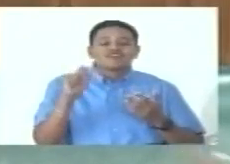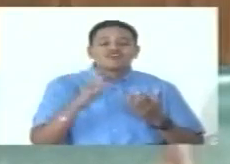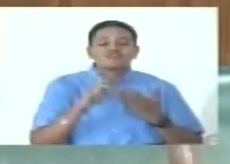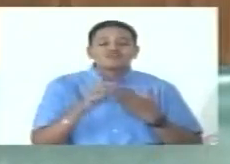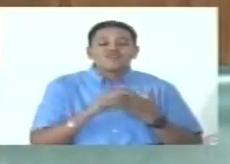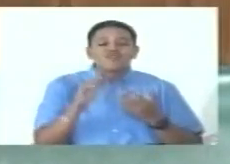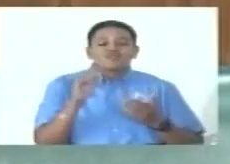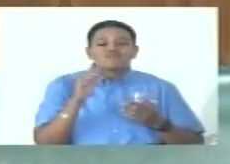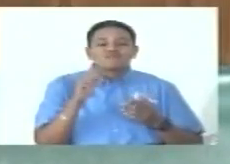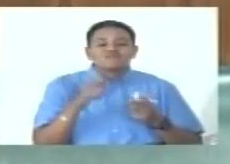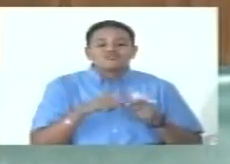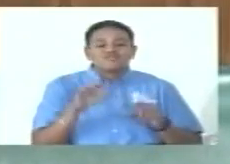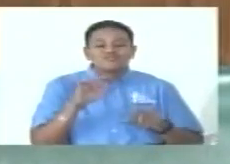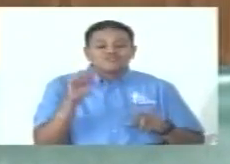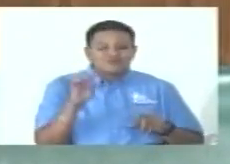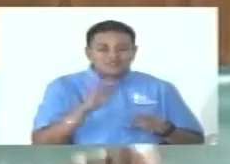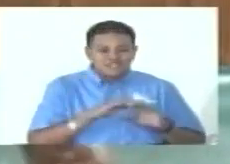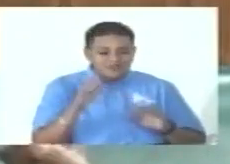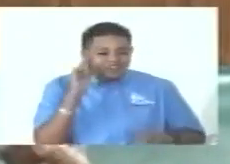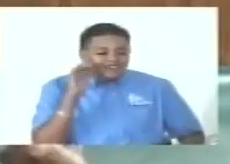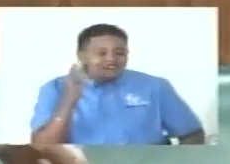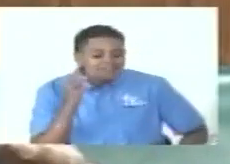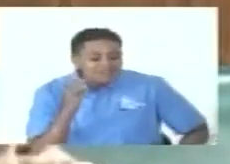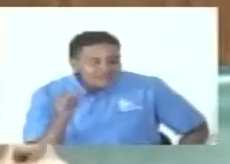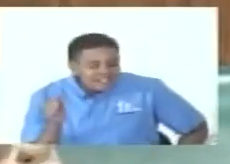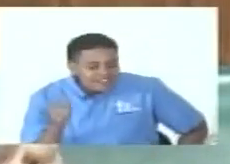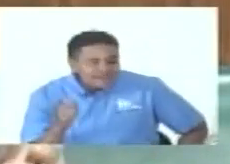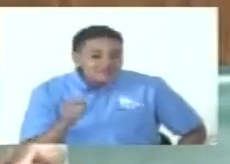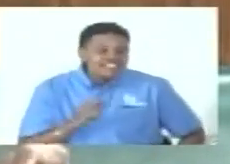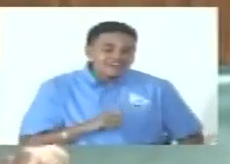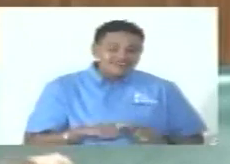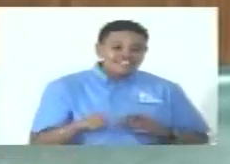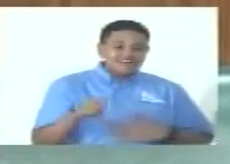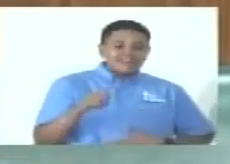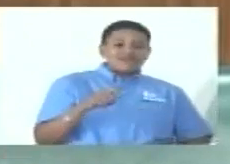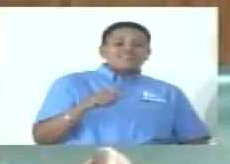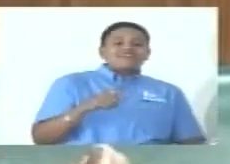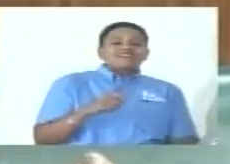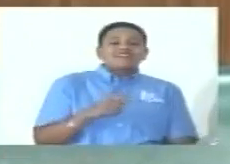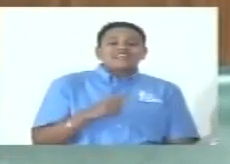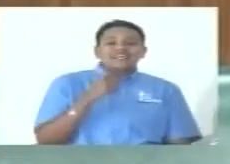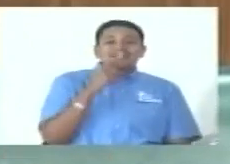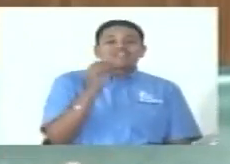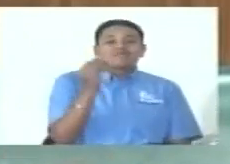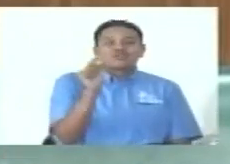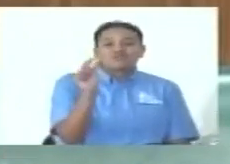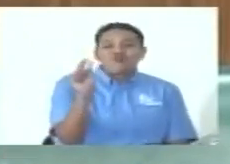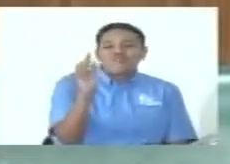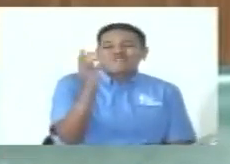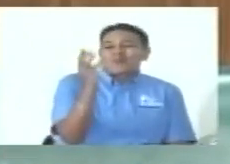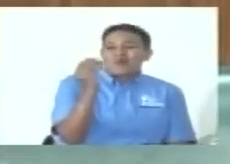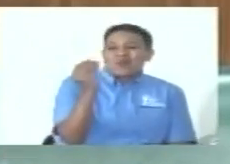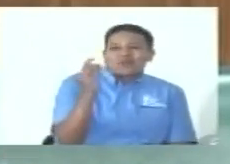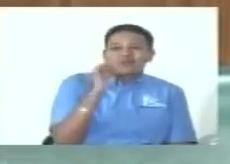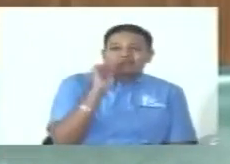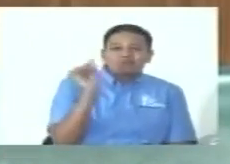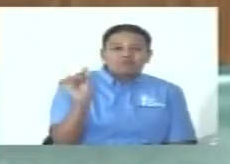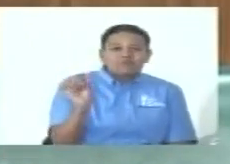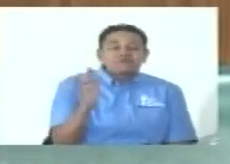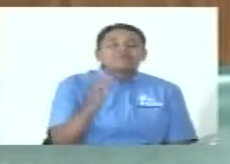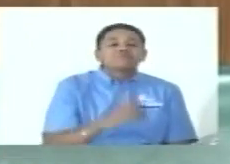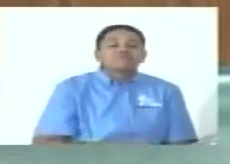Don't go to the crash program. But what it might tell you how little the money was. That's what it did. It tell you how little. But